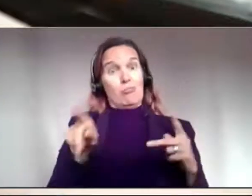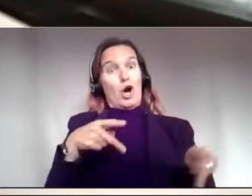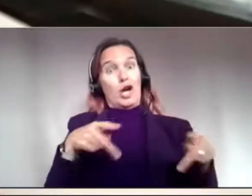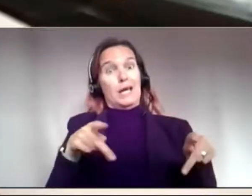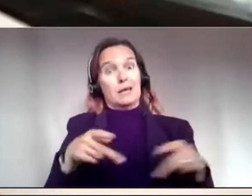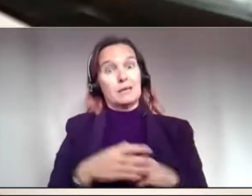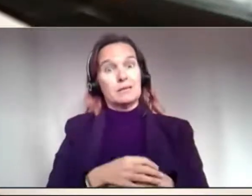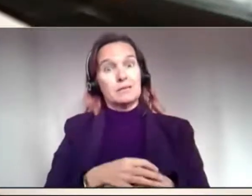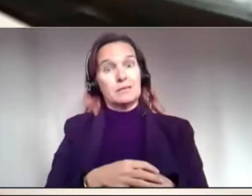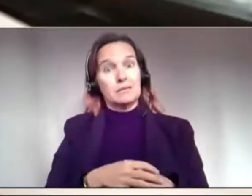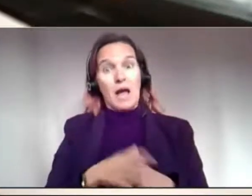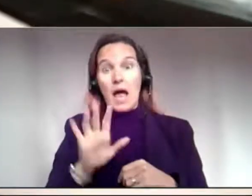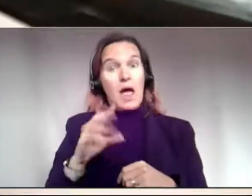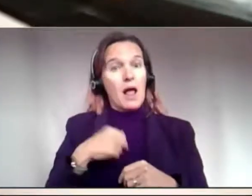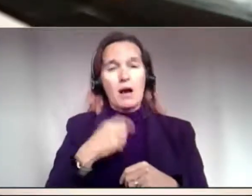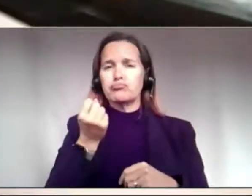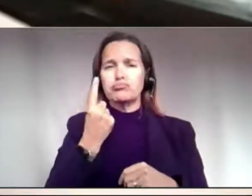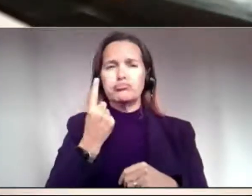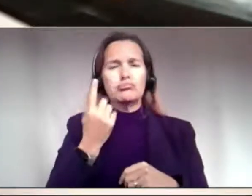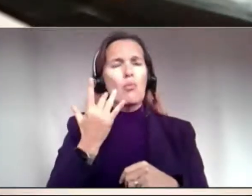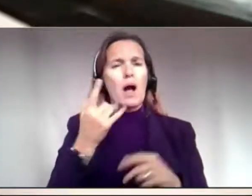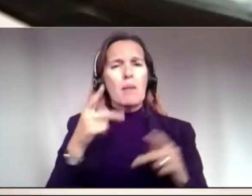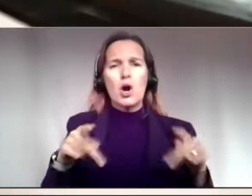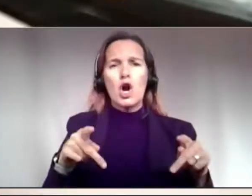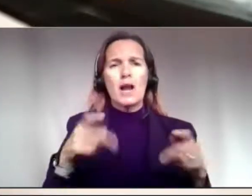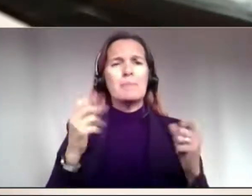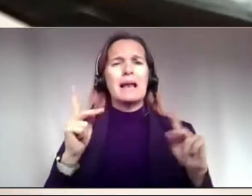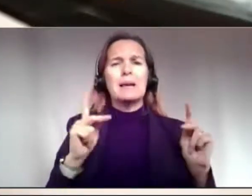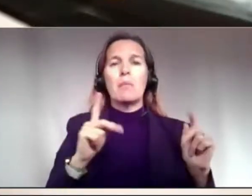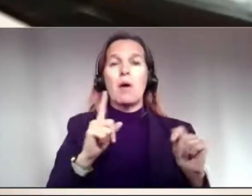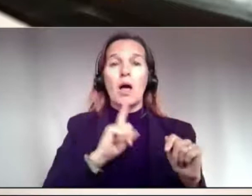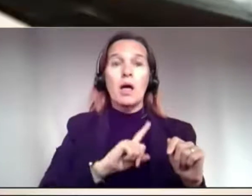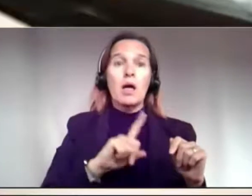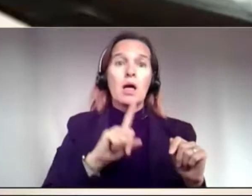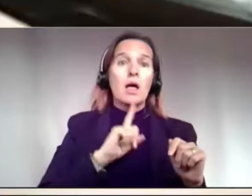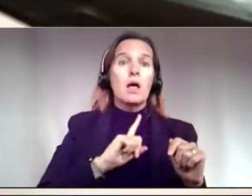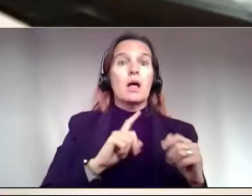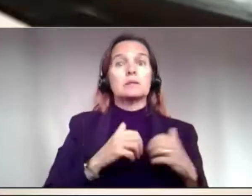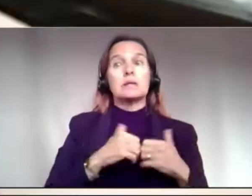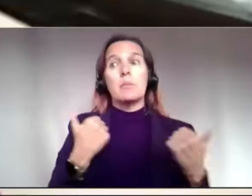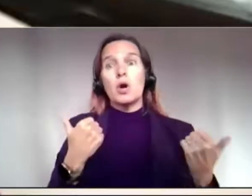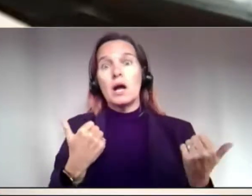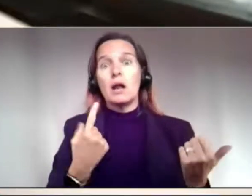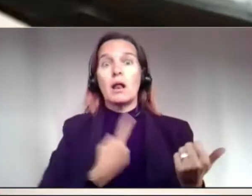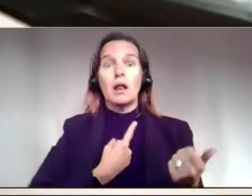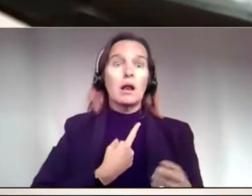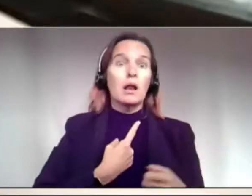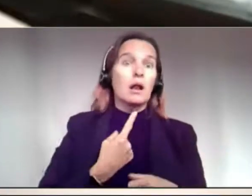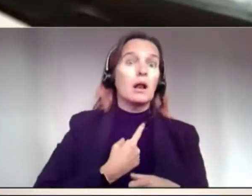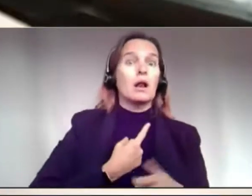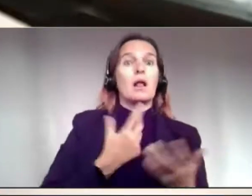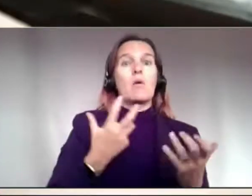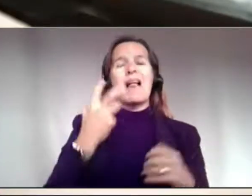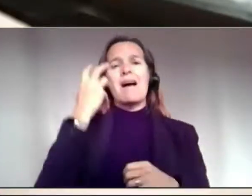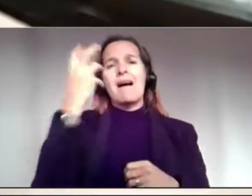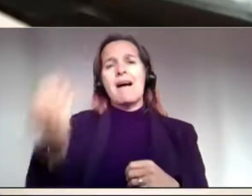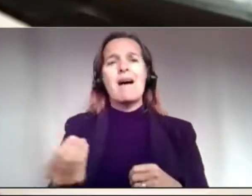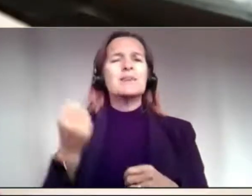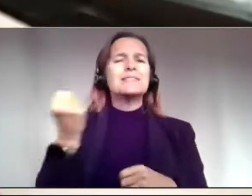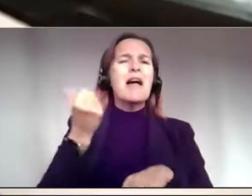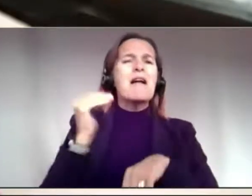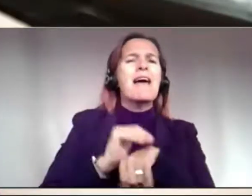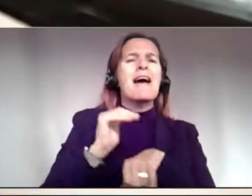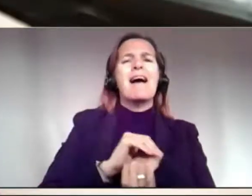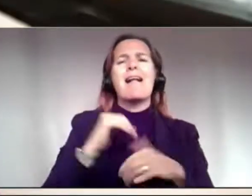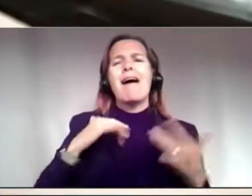understand why they'd be in a party. We're separated so long and we're sheltered and hunkered down. We want to get out on a Saturday night.